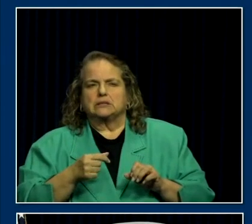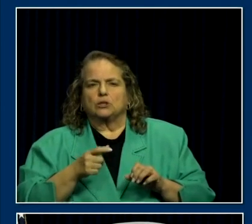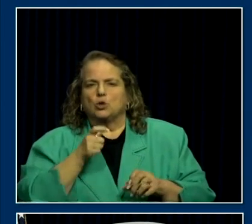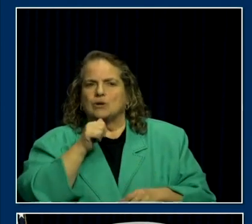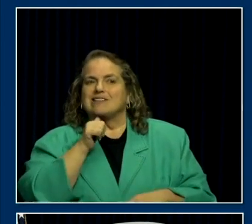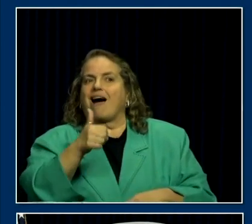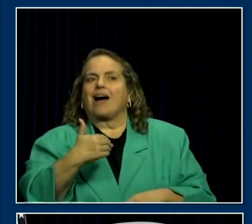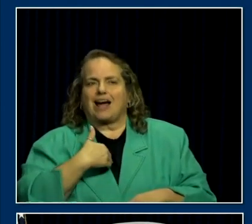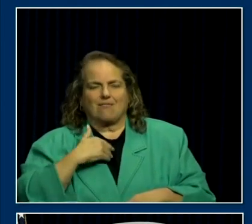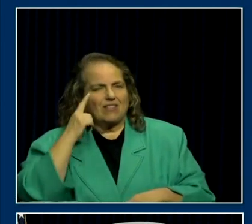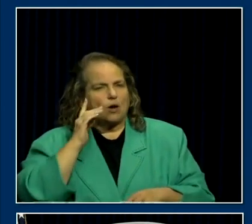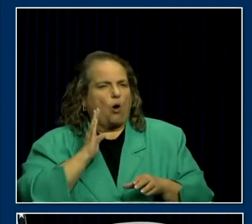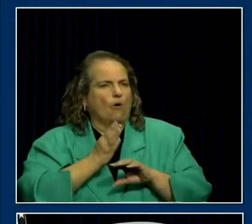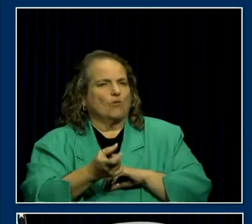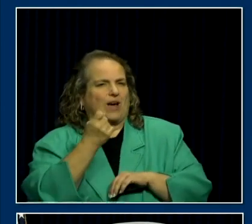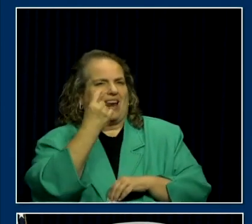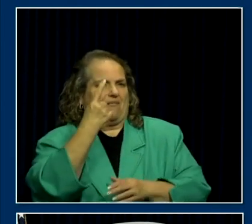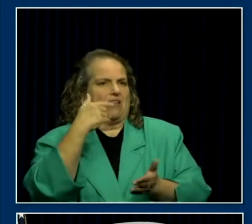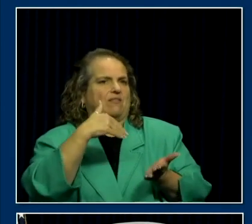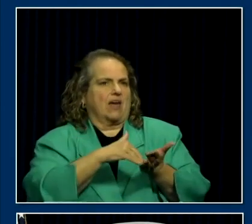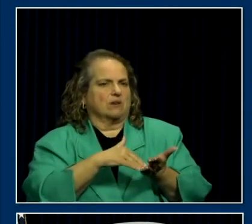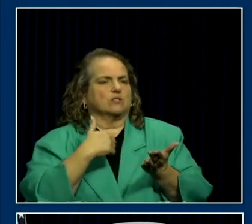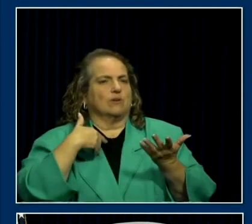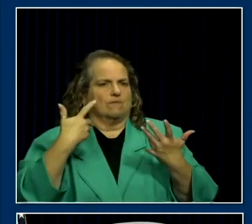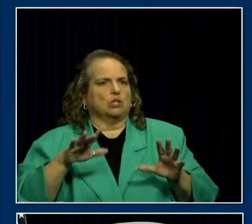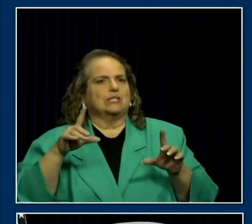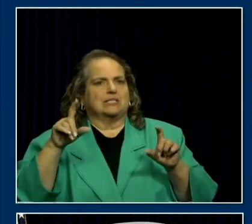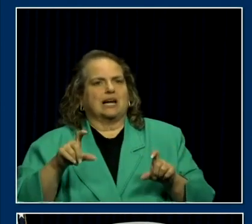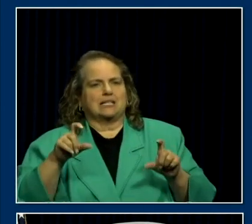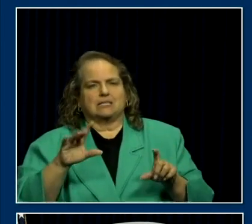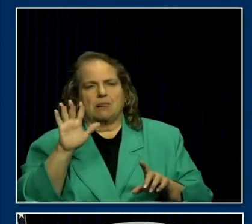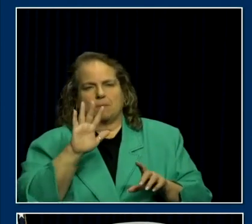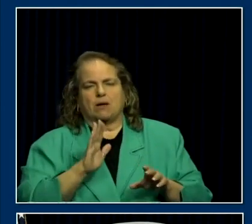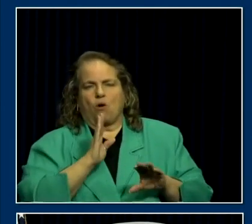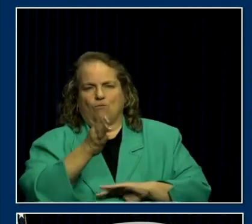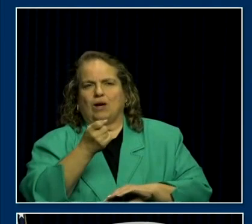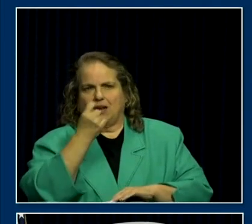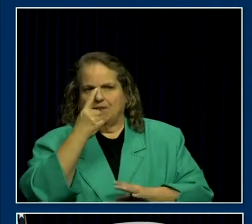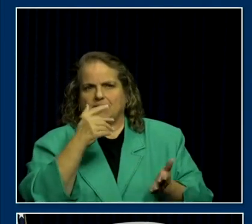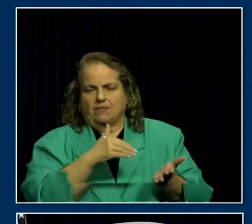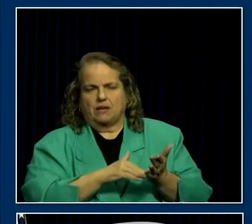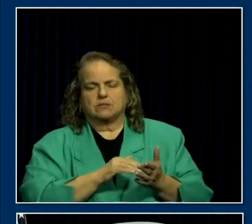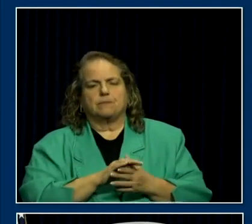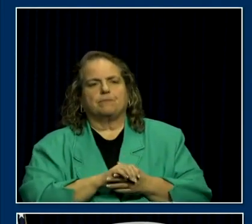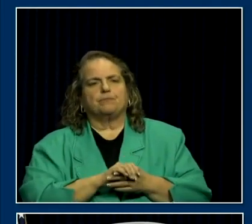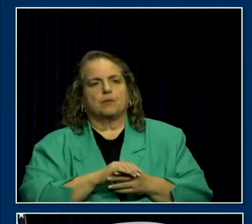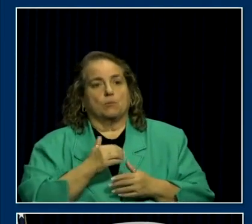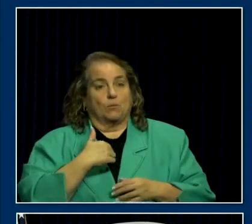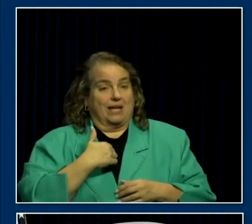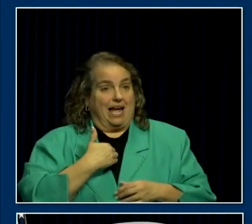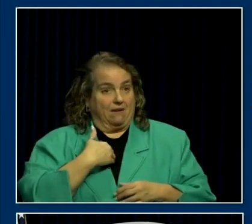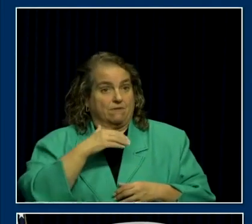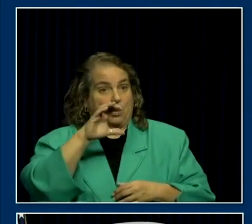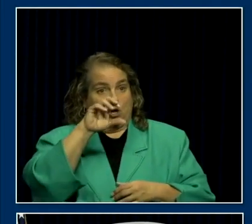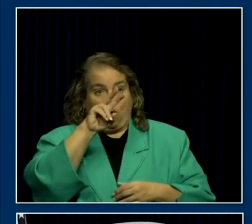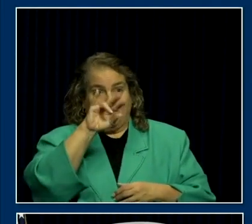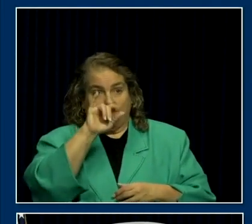11,000 kits or tests that have been done. We have our COVID hotline,